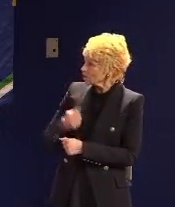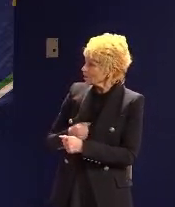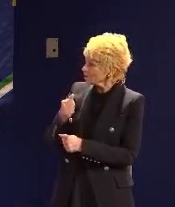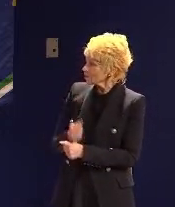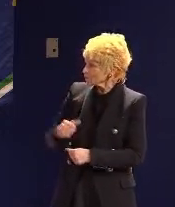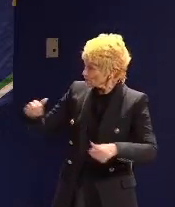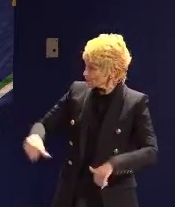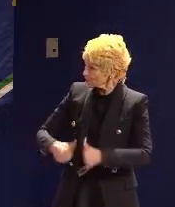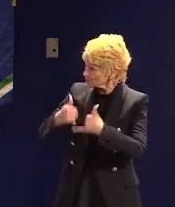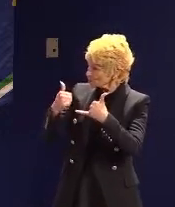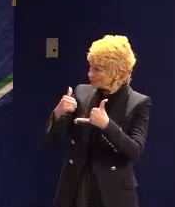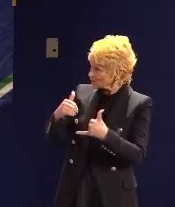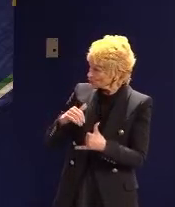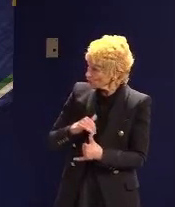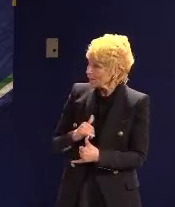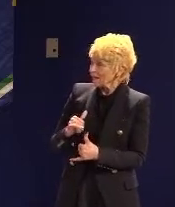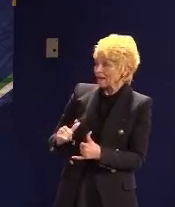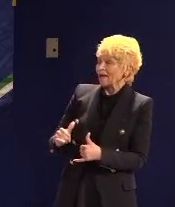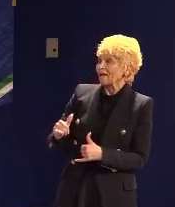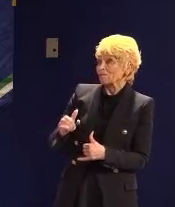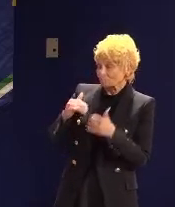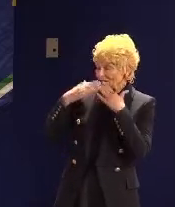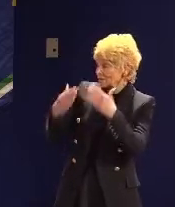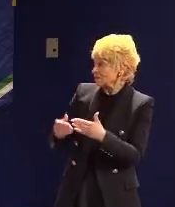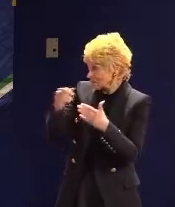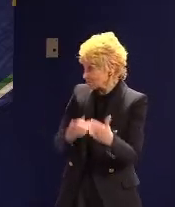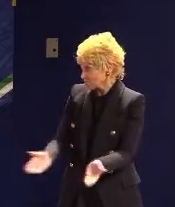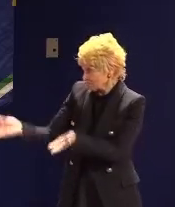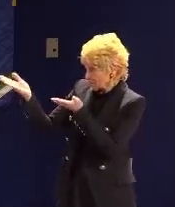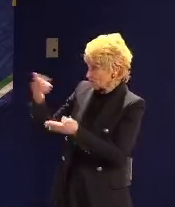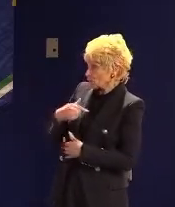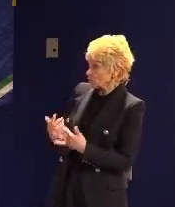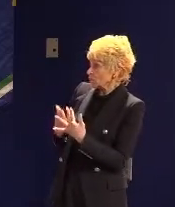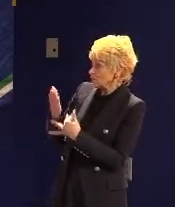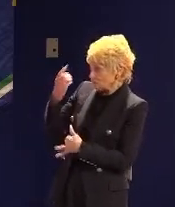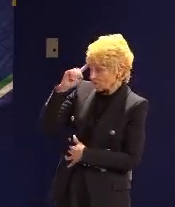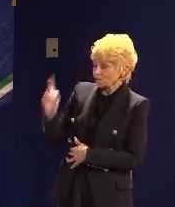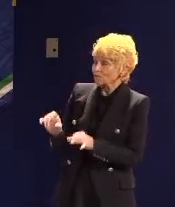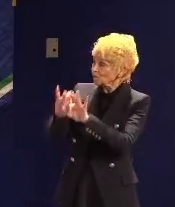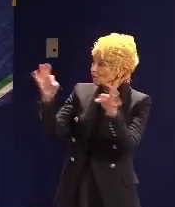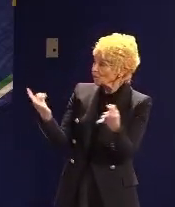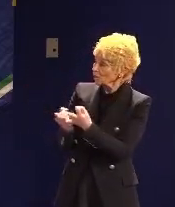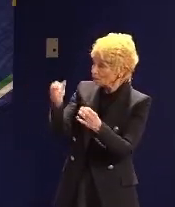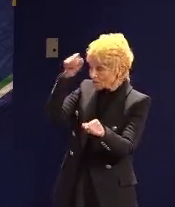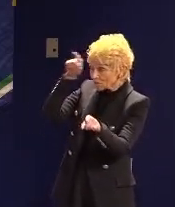every moment I doubted myself, your grace has carried me through. To my family, my brothers, my lifelong friends in London